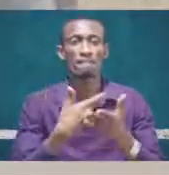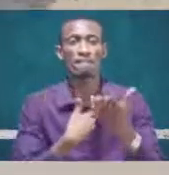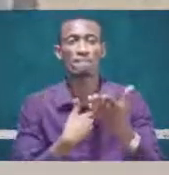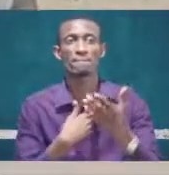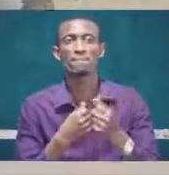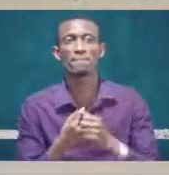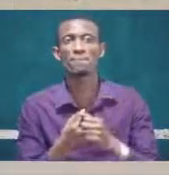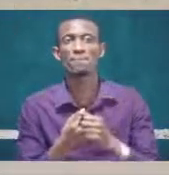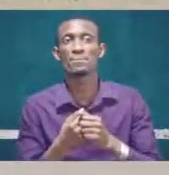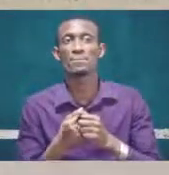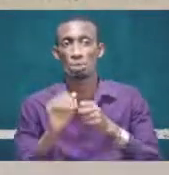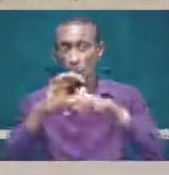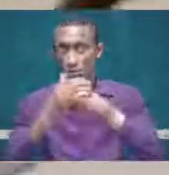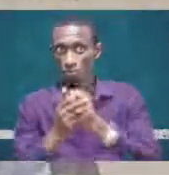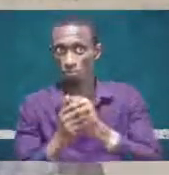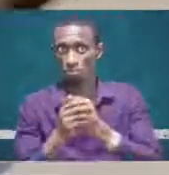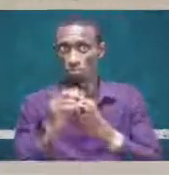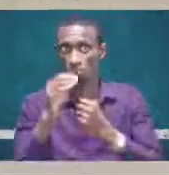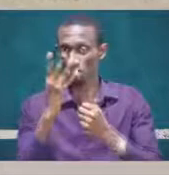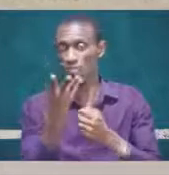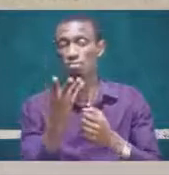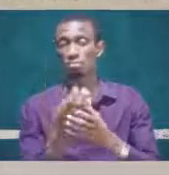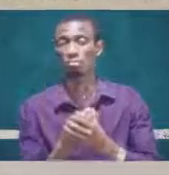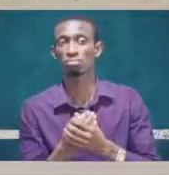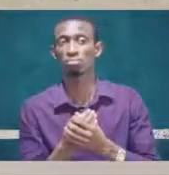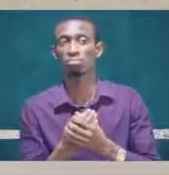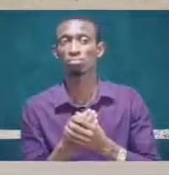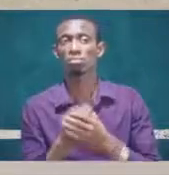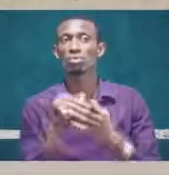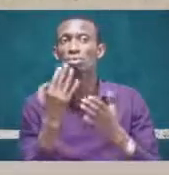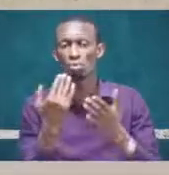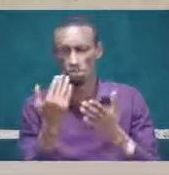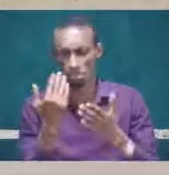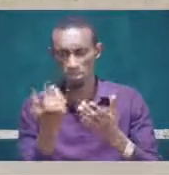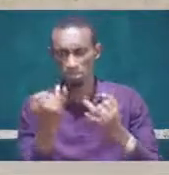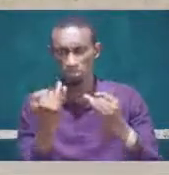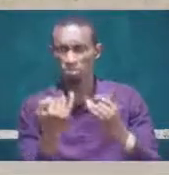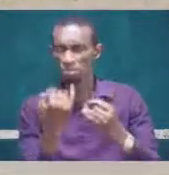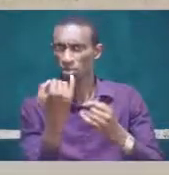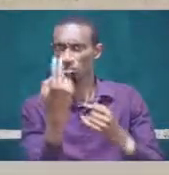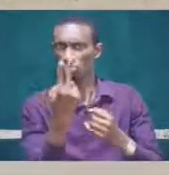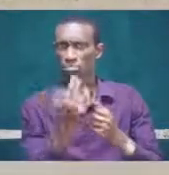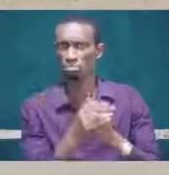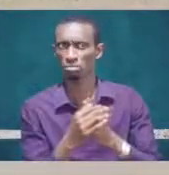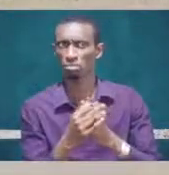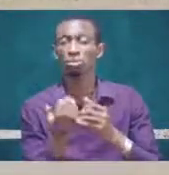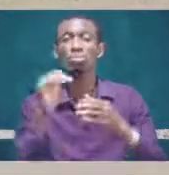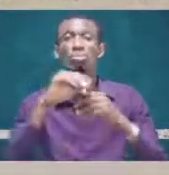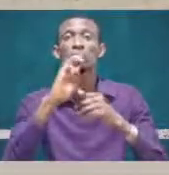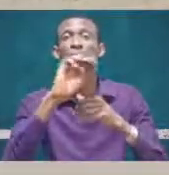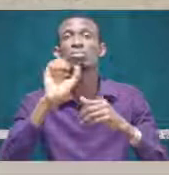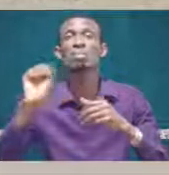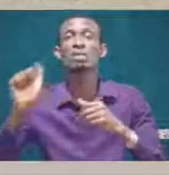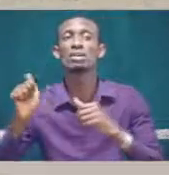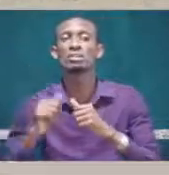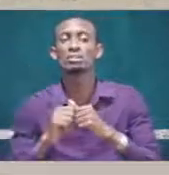4 amino acids. So the longest chain would be actually 4. What about if there are 2? Again, we go math. We would have 16, which means